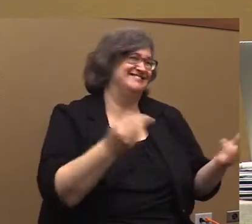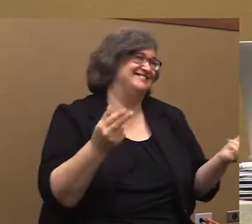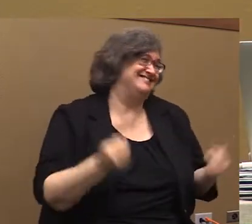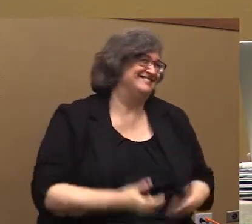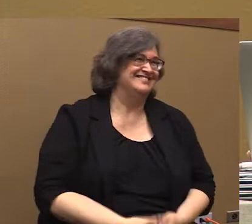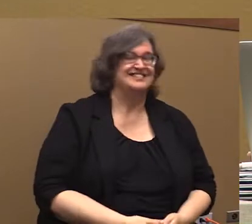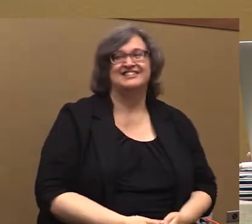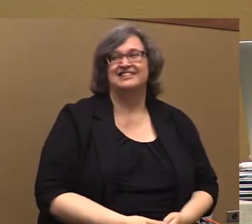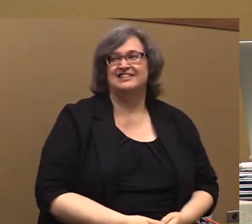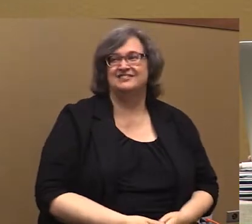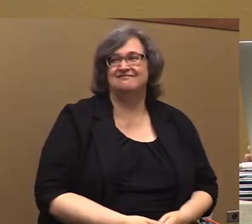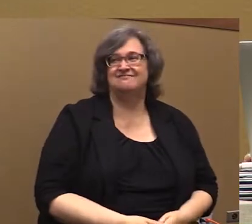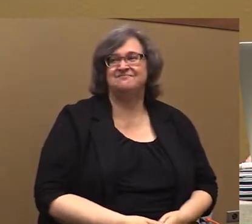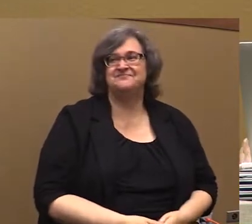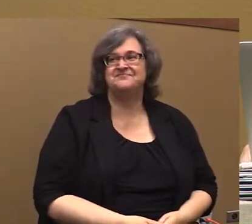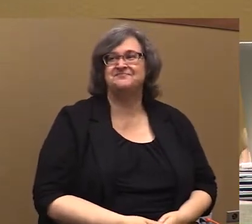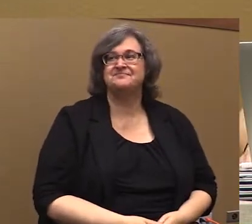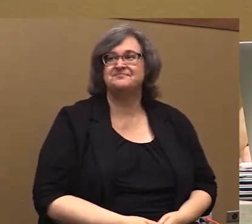she didn't want to play.